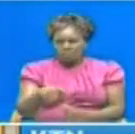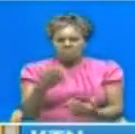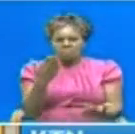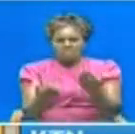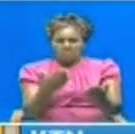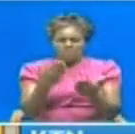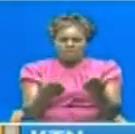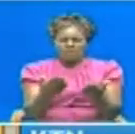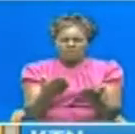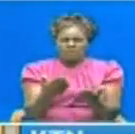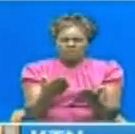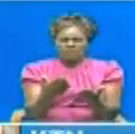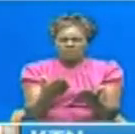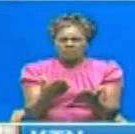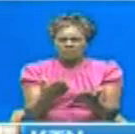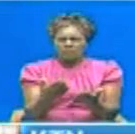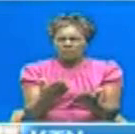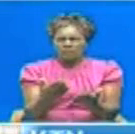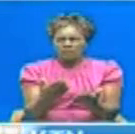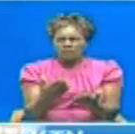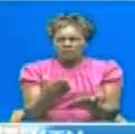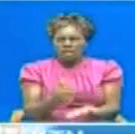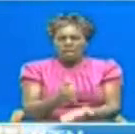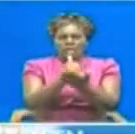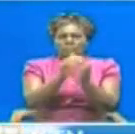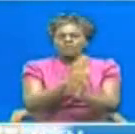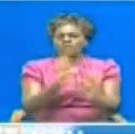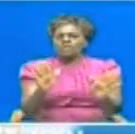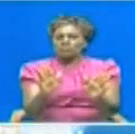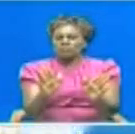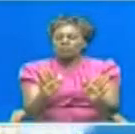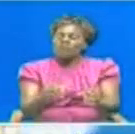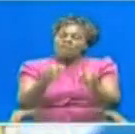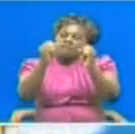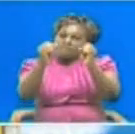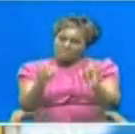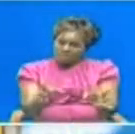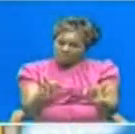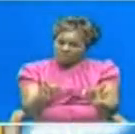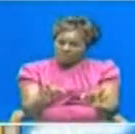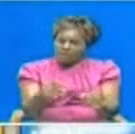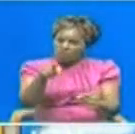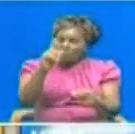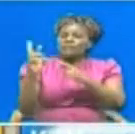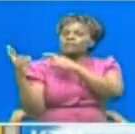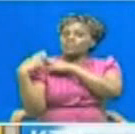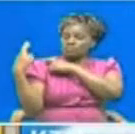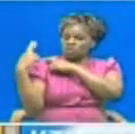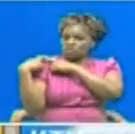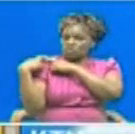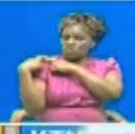we observed earlier, will help nobody. Because if you are in charge of a